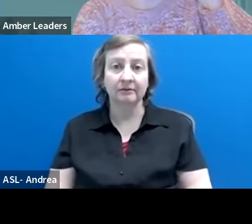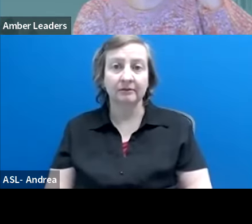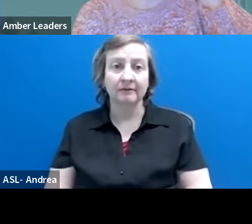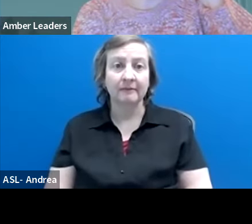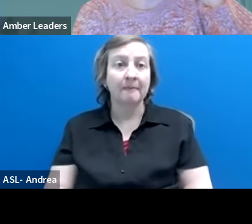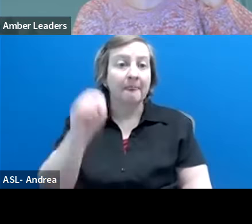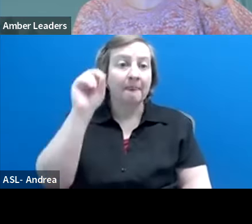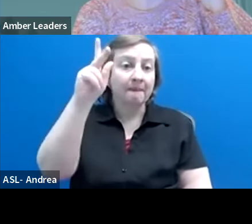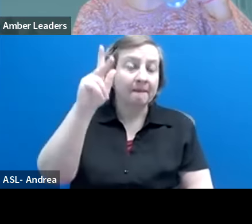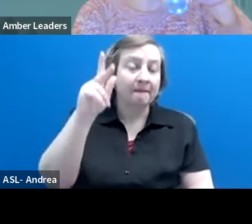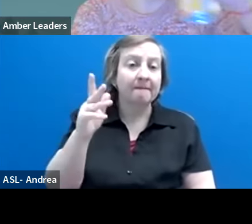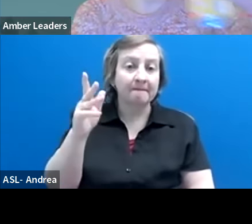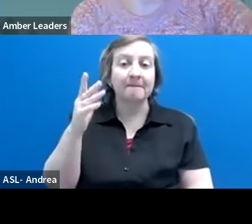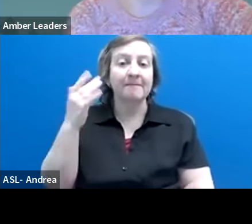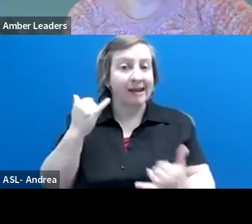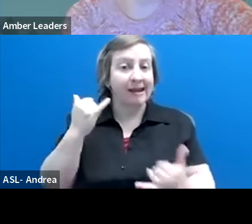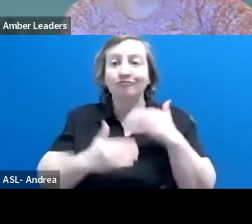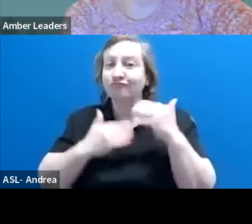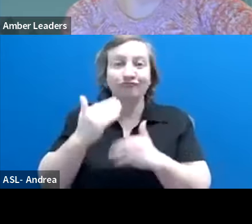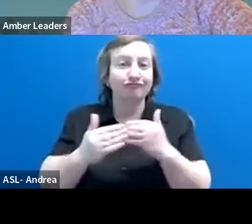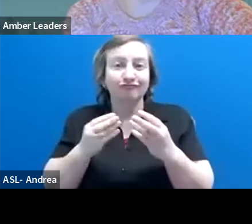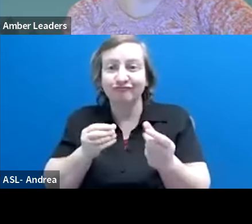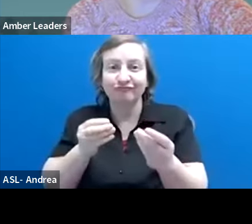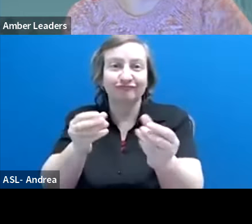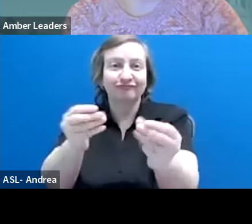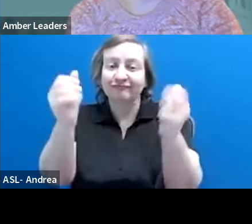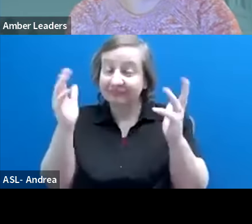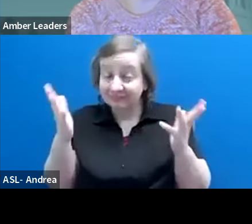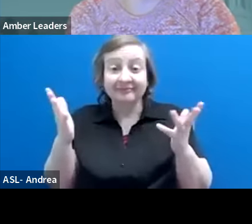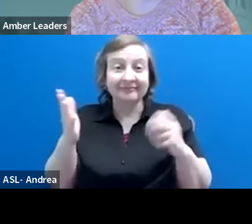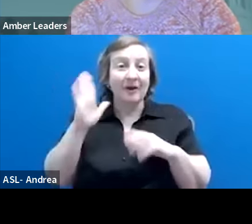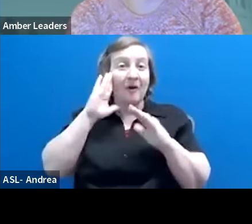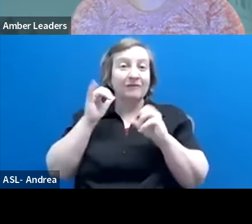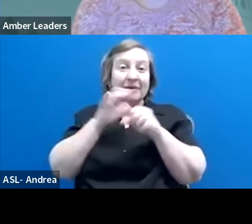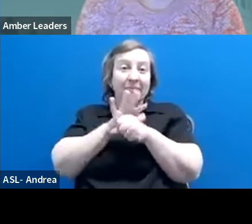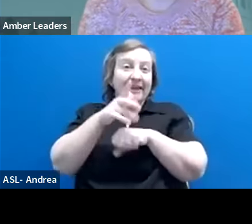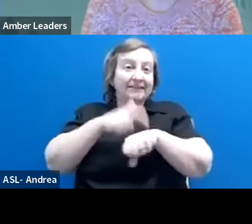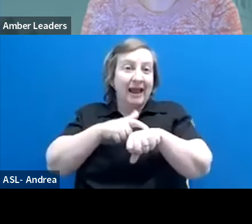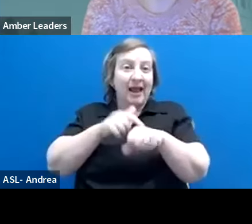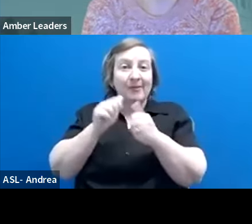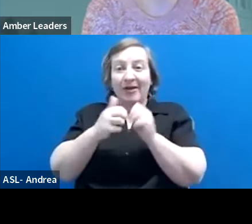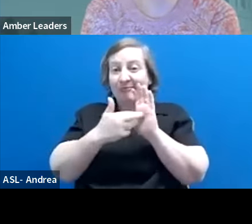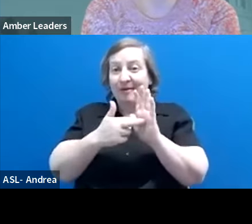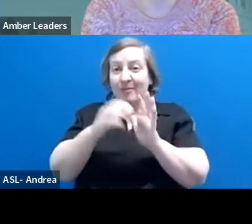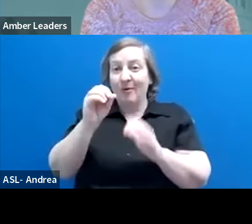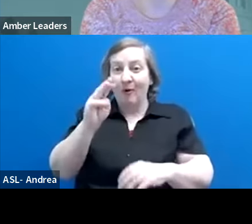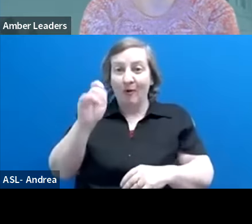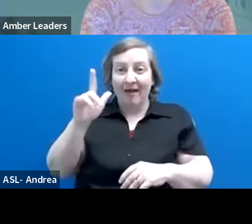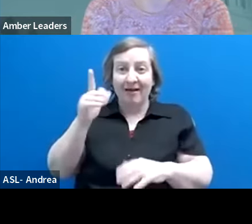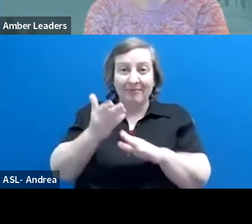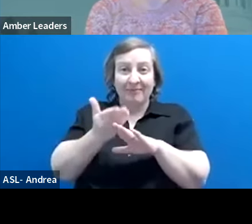All right, we're just chugging along here then. So hopefully we'll get lots of time with Representative Orwell before you have to go back after your dinner